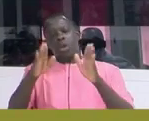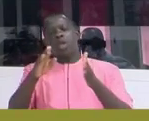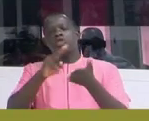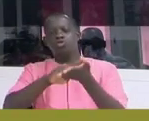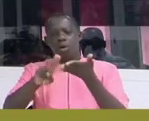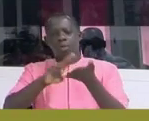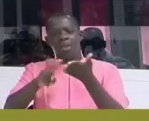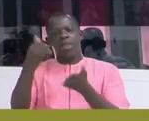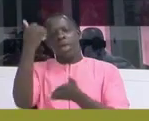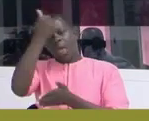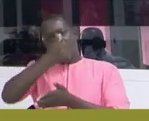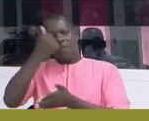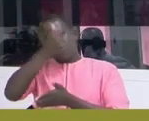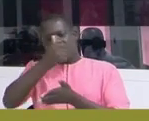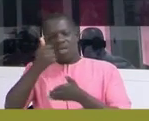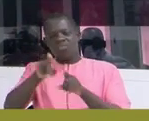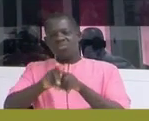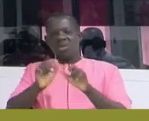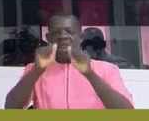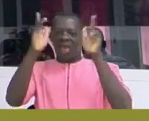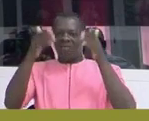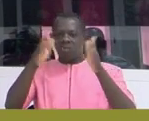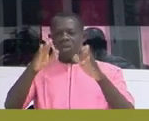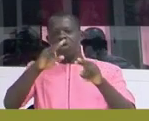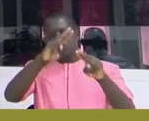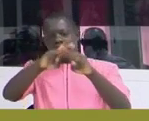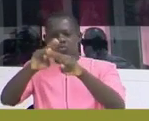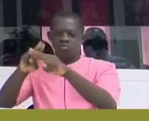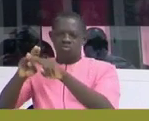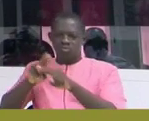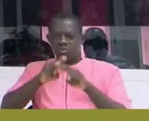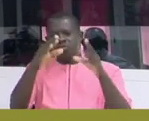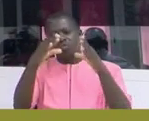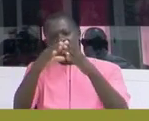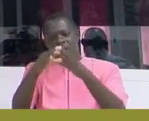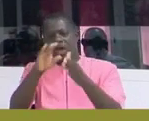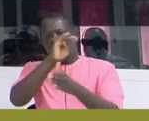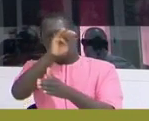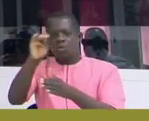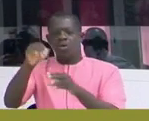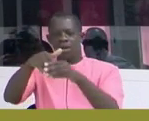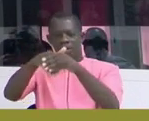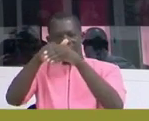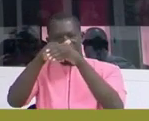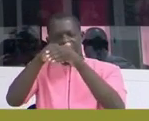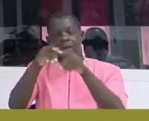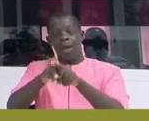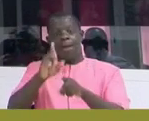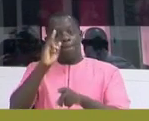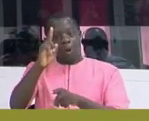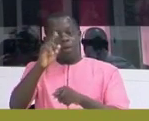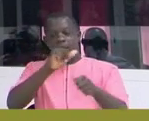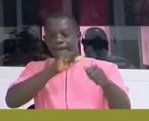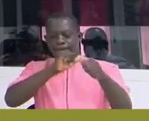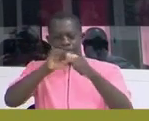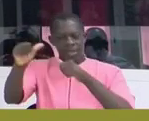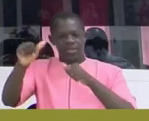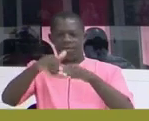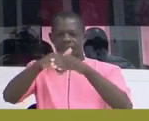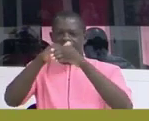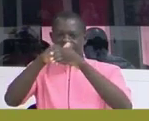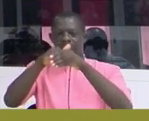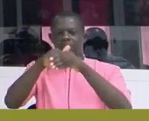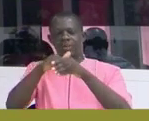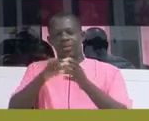best friend. Yes, you know this African lifestyle we some we call them friends but Sidat was my best